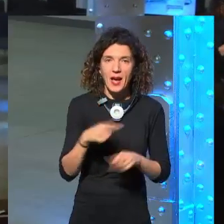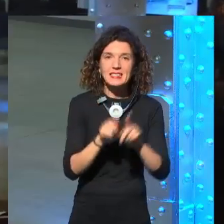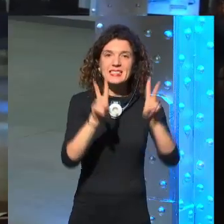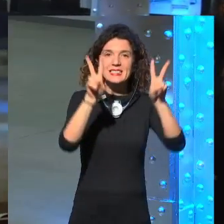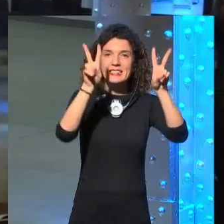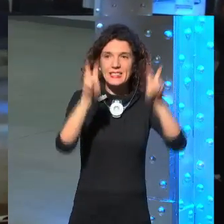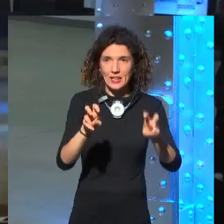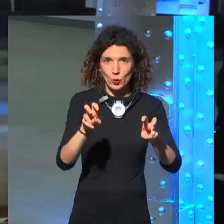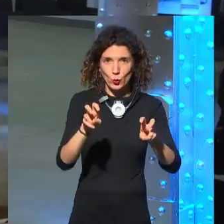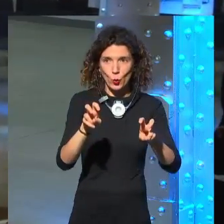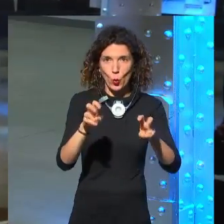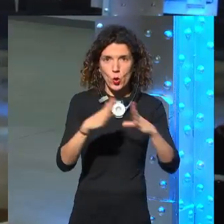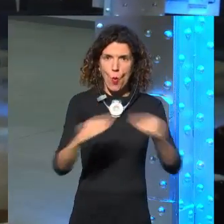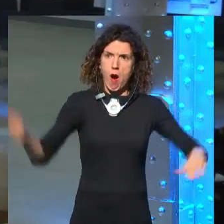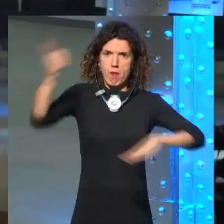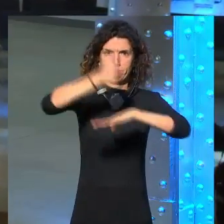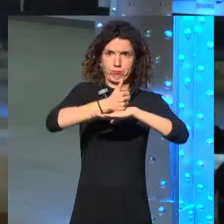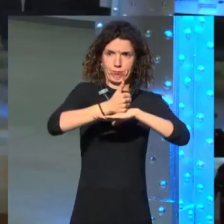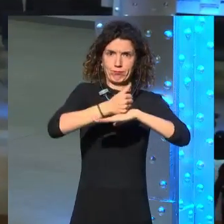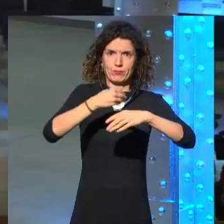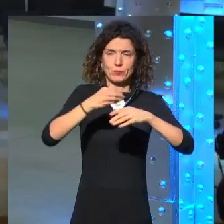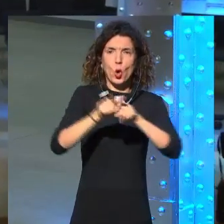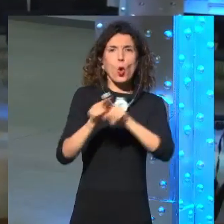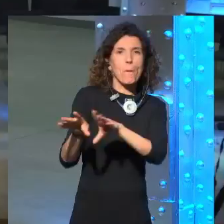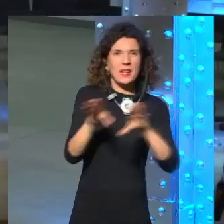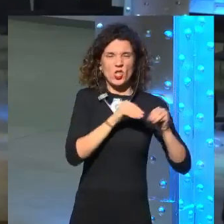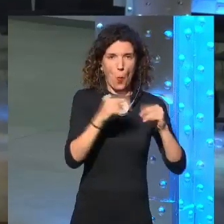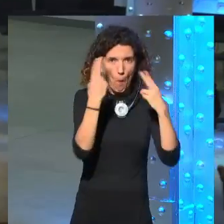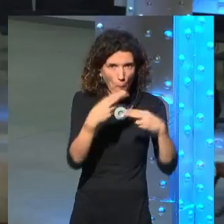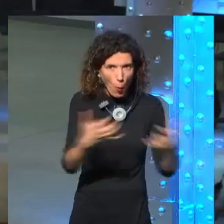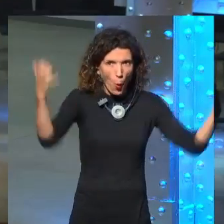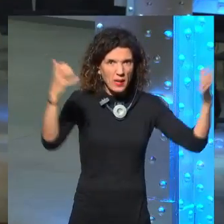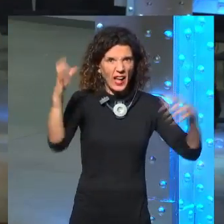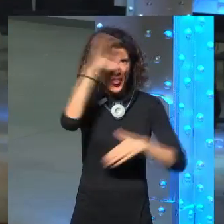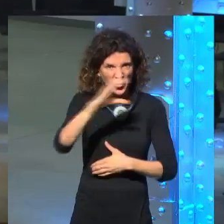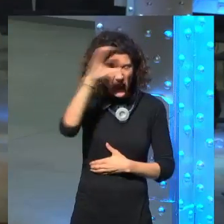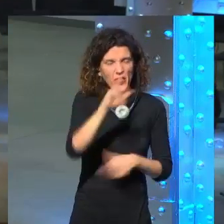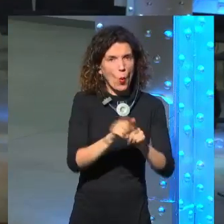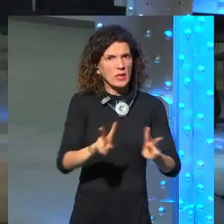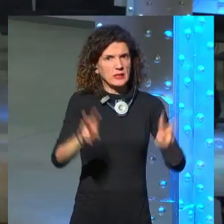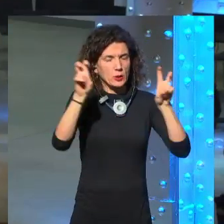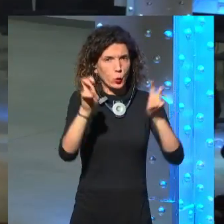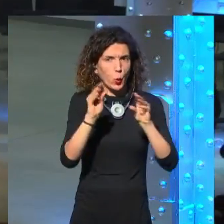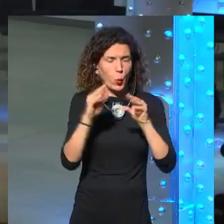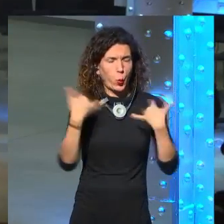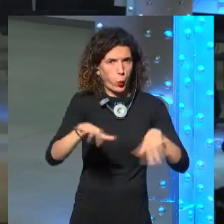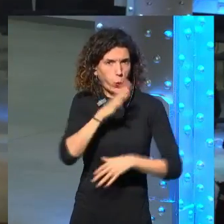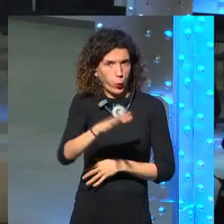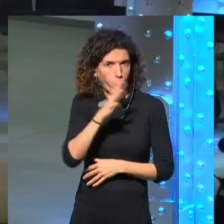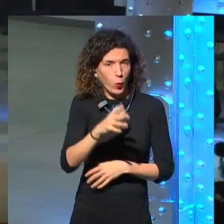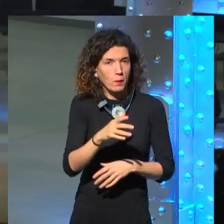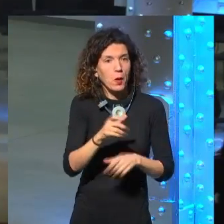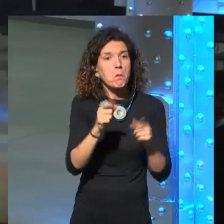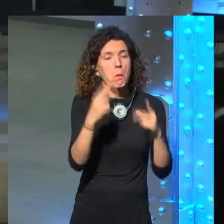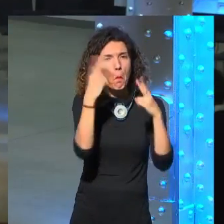for the Public Understanding of Science, because it sounds such a grand title, and it gives an audience the